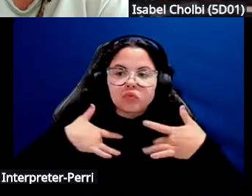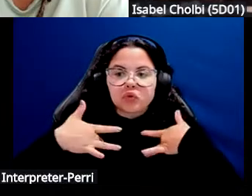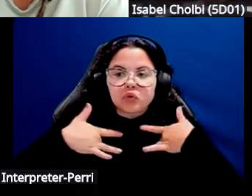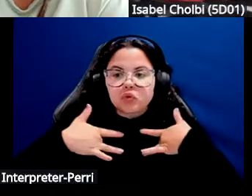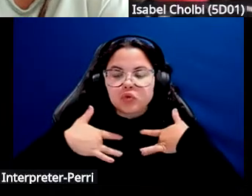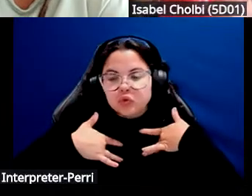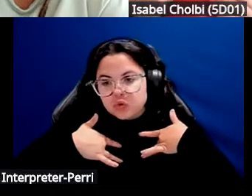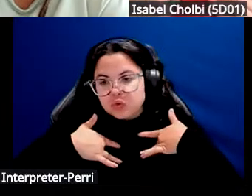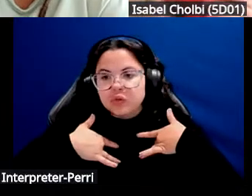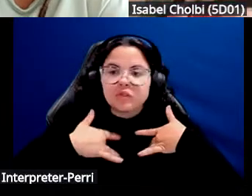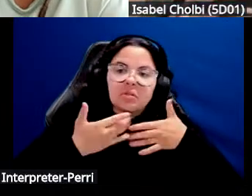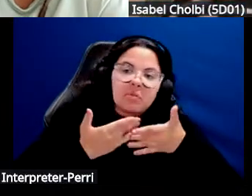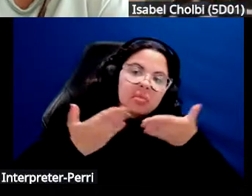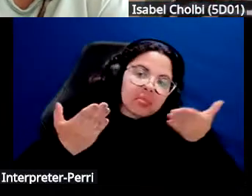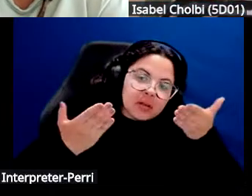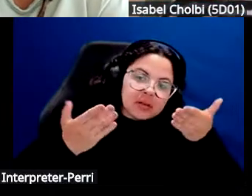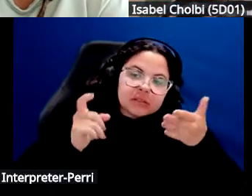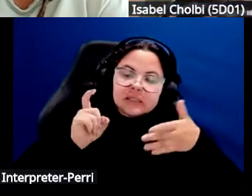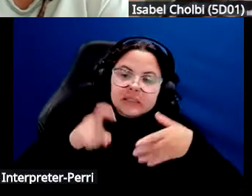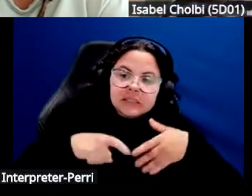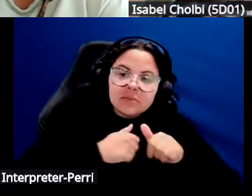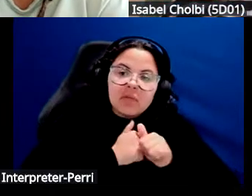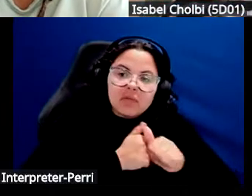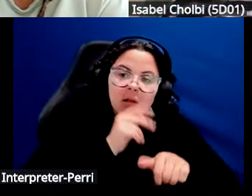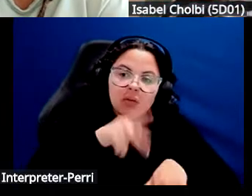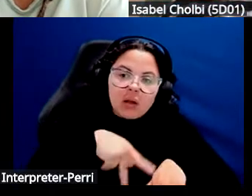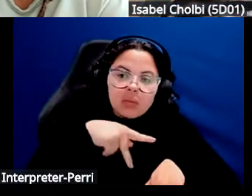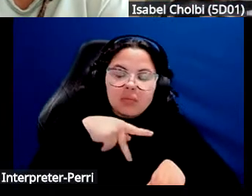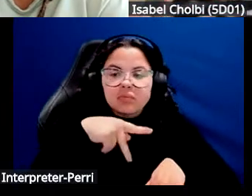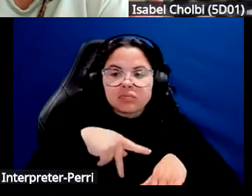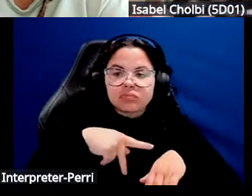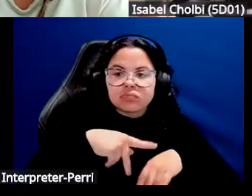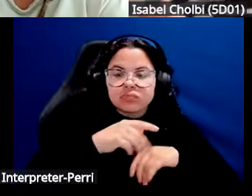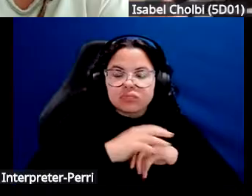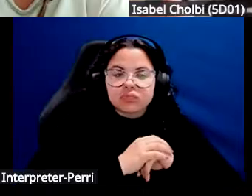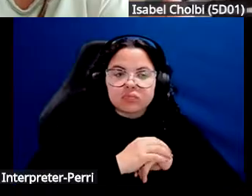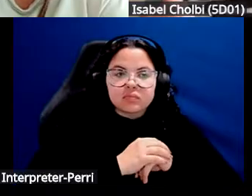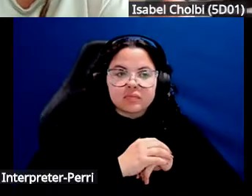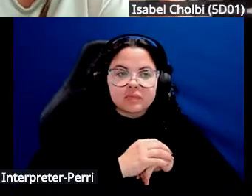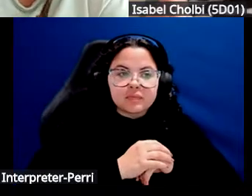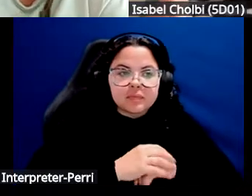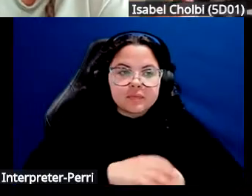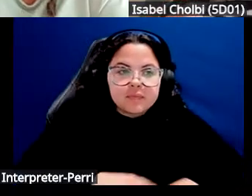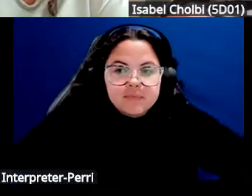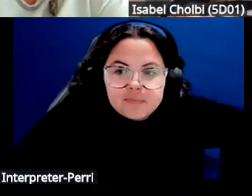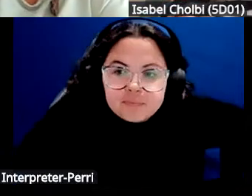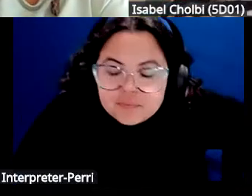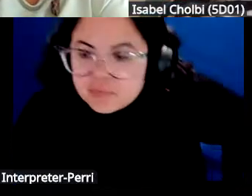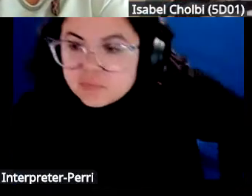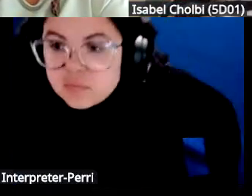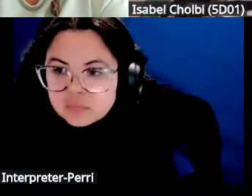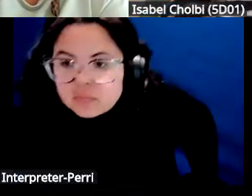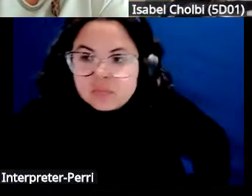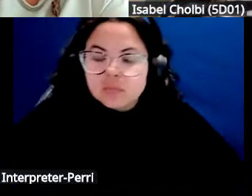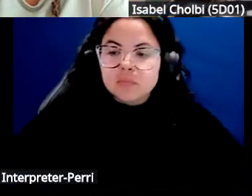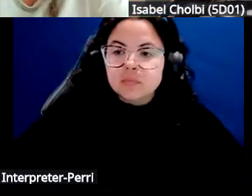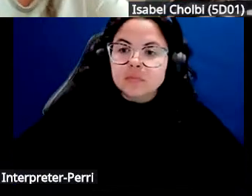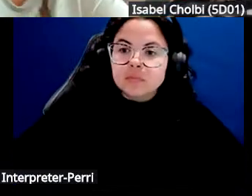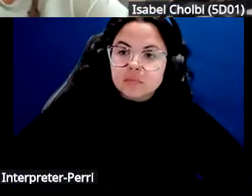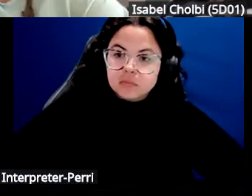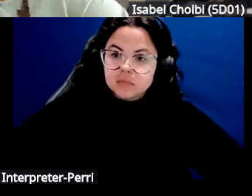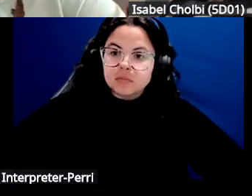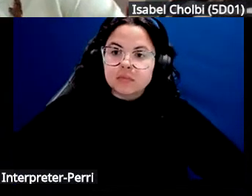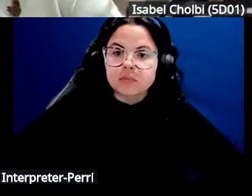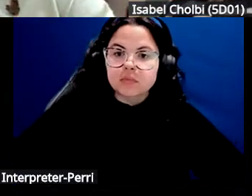concerns or things that need to be followed up on. We're not getting adequate response. I've attempted, as I received those, to loop in